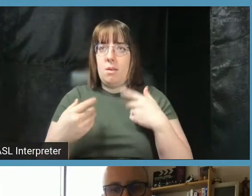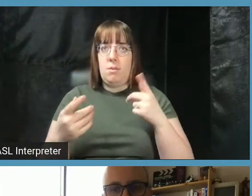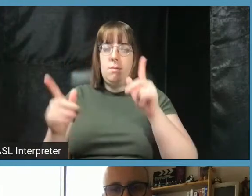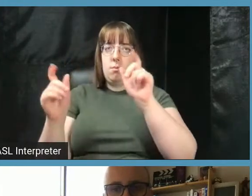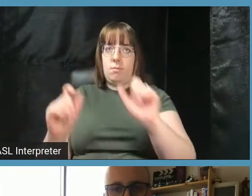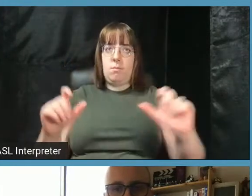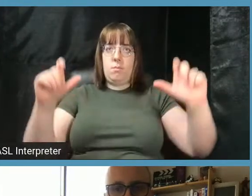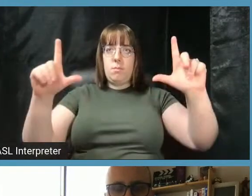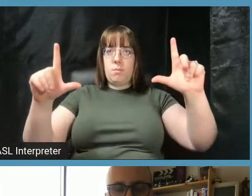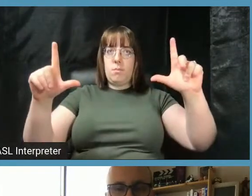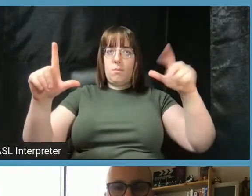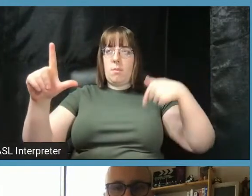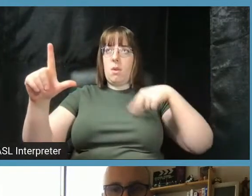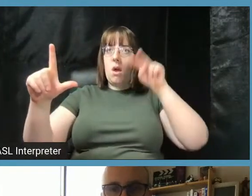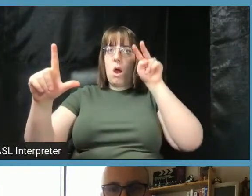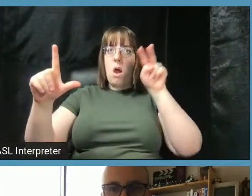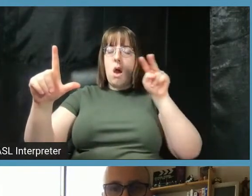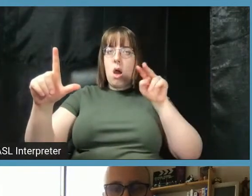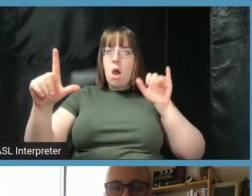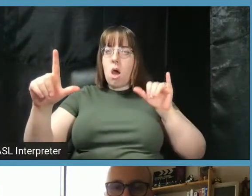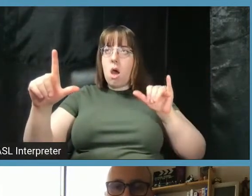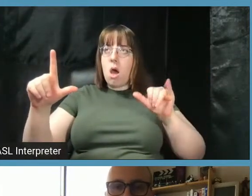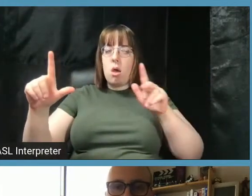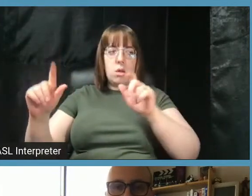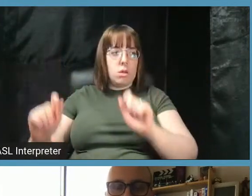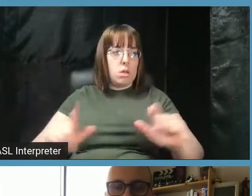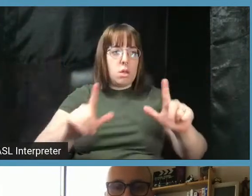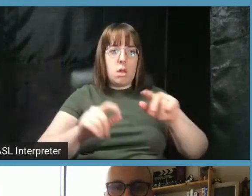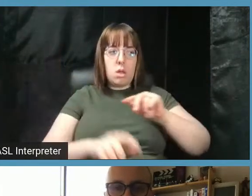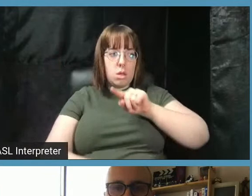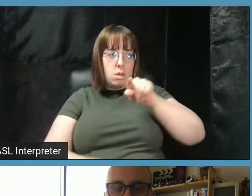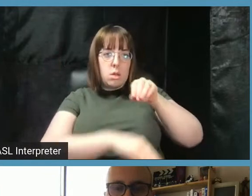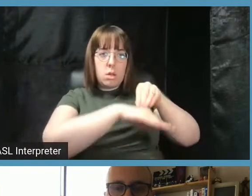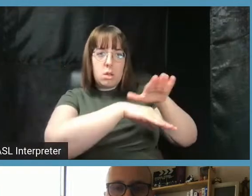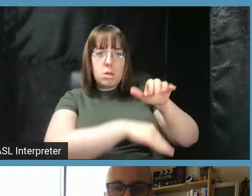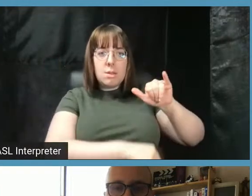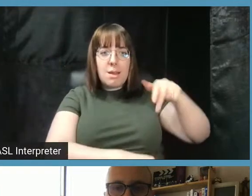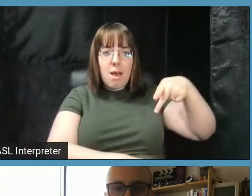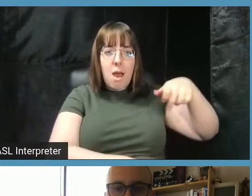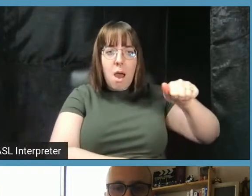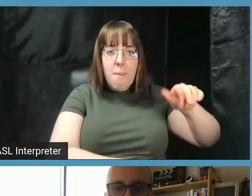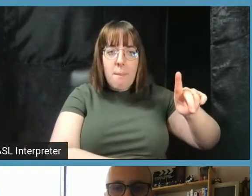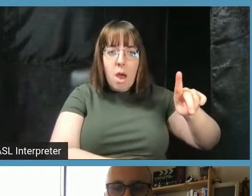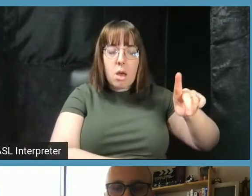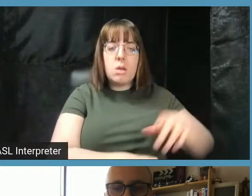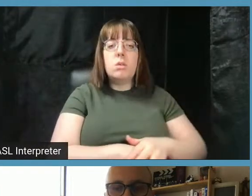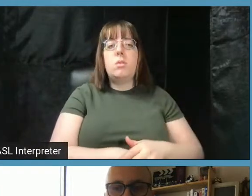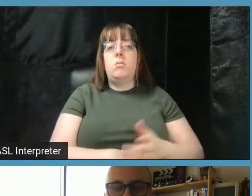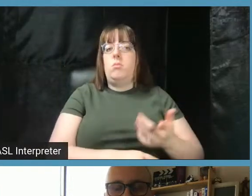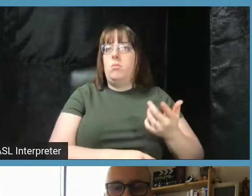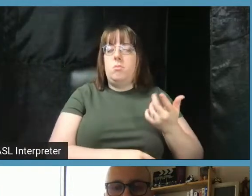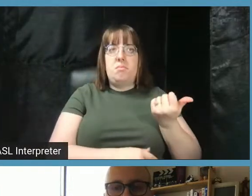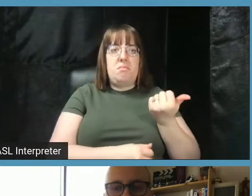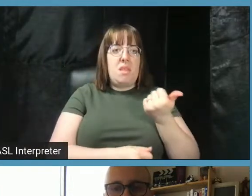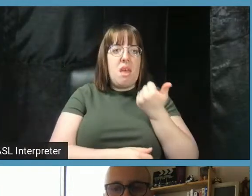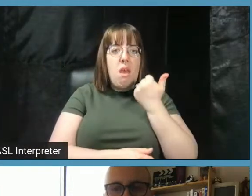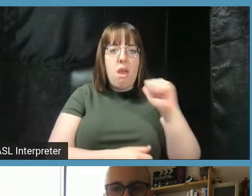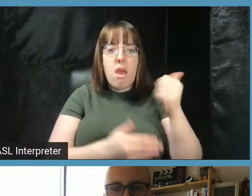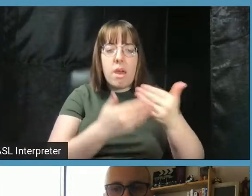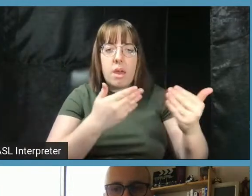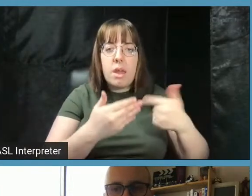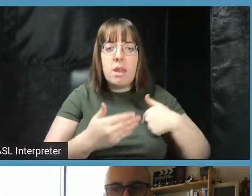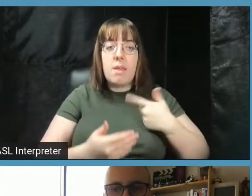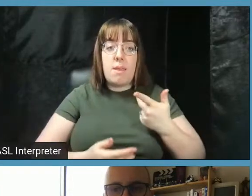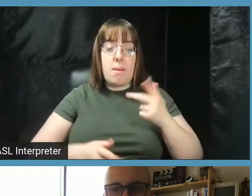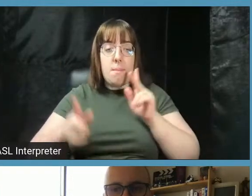an iPad, then you can put a program in place, whether it's a docent or visitor services staff or anyone can turn on a